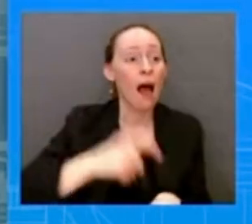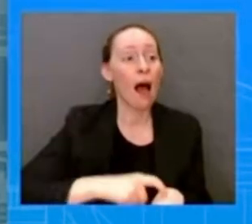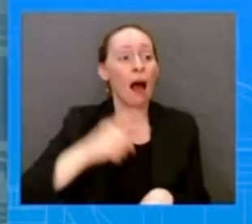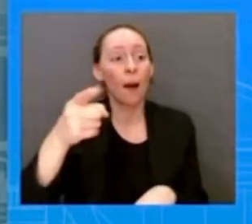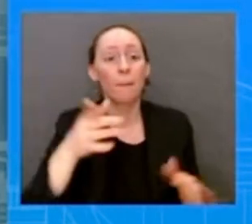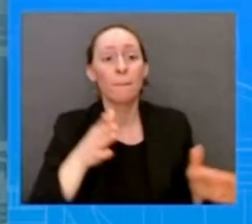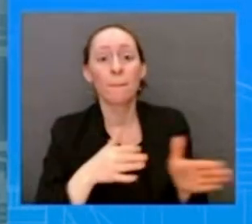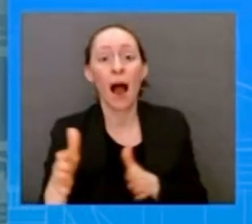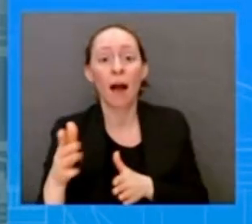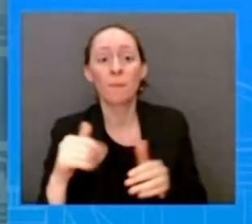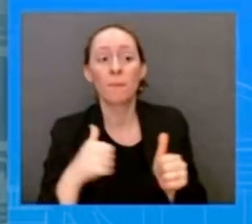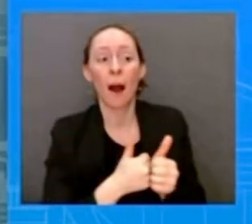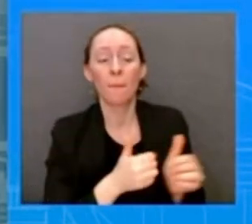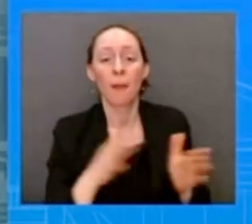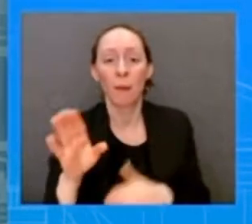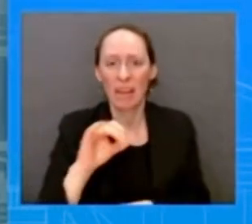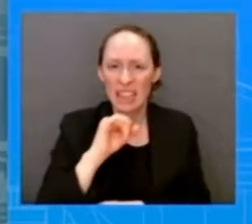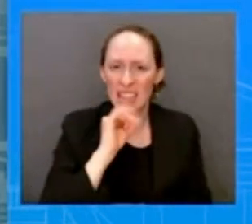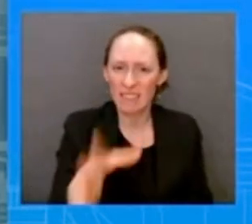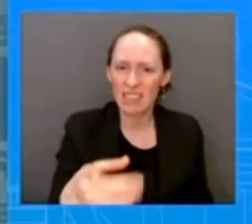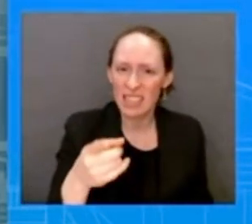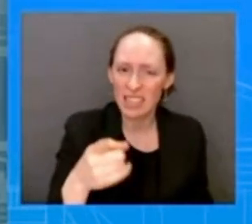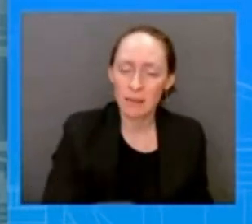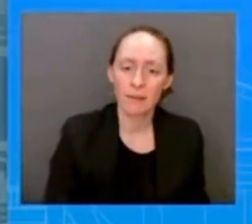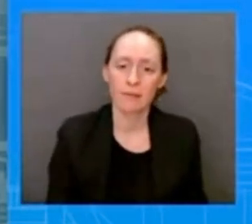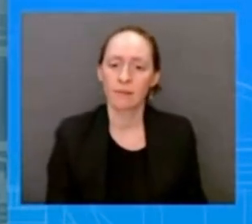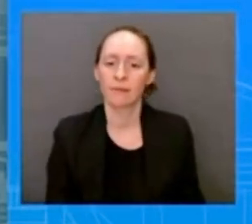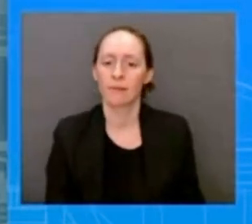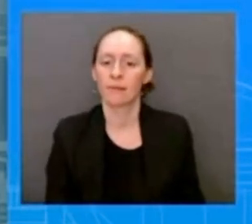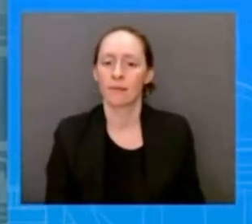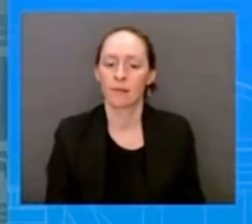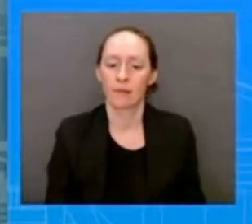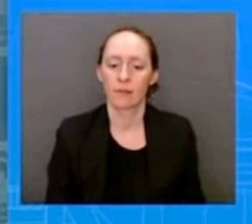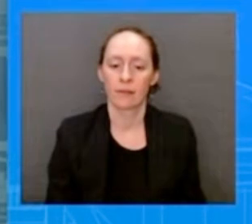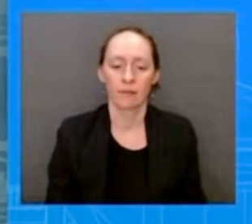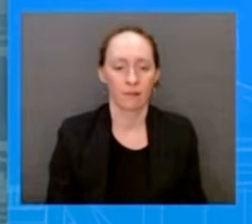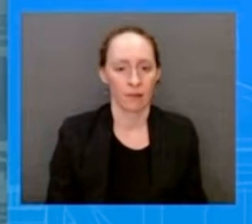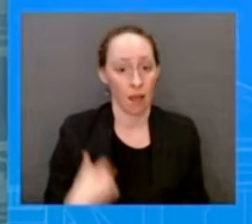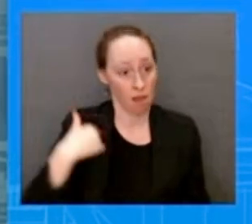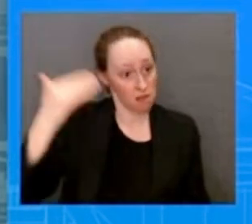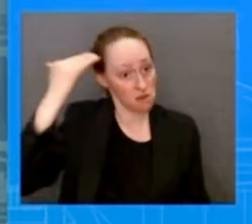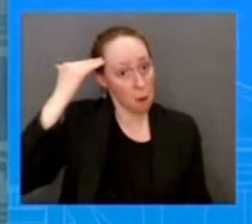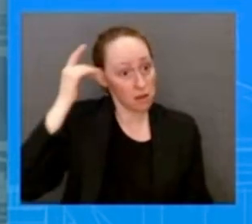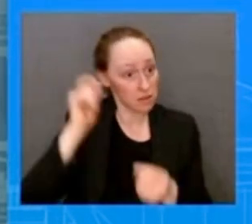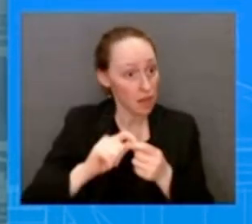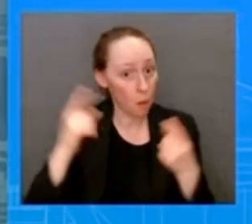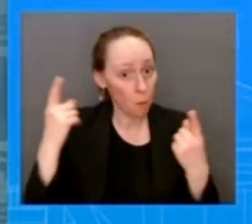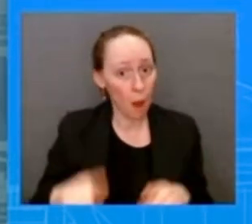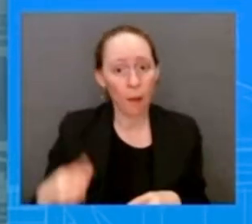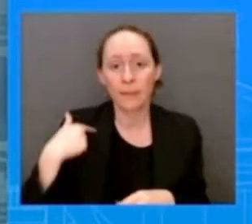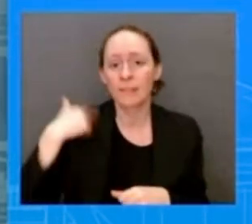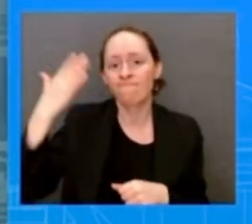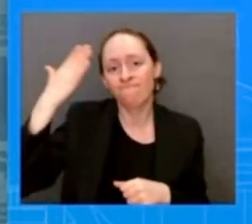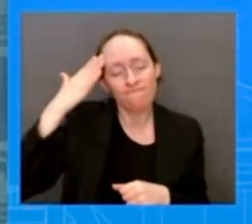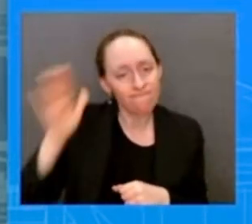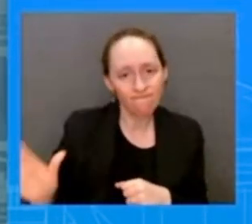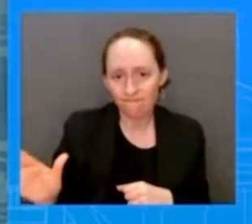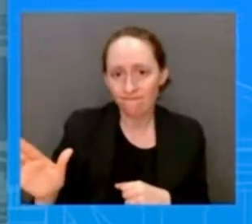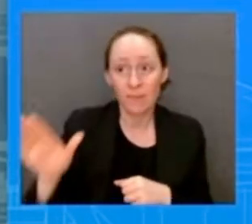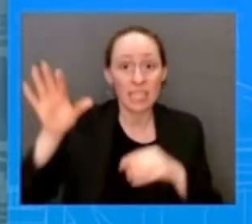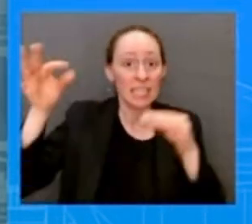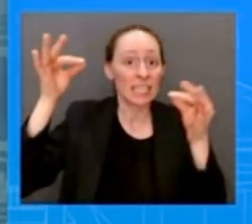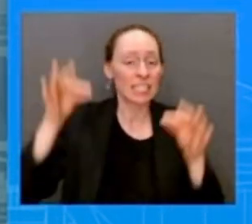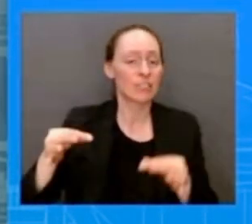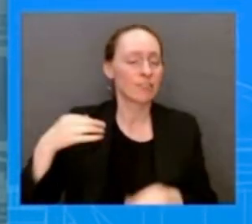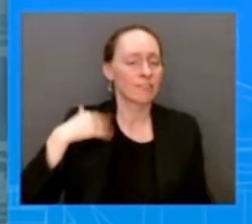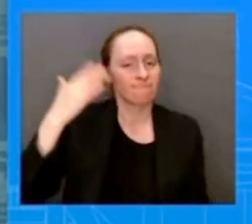case how the Supreme Court is going to rule. What we are saying is that the Solicitor General did an amazing job, we